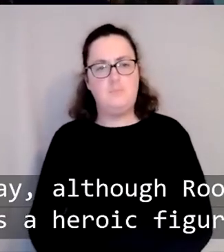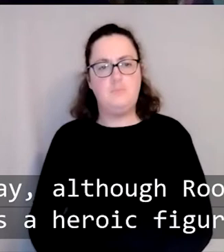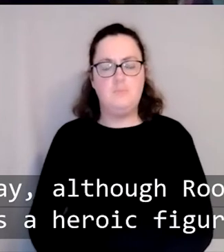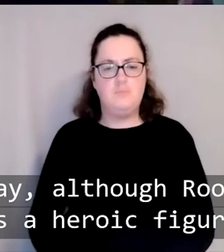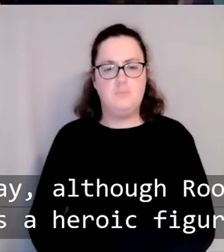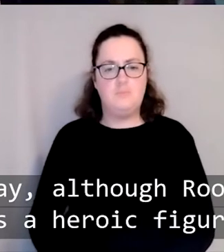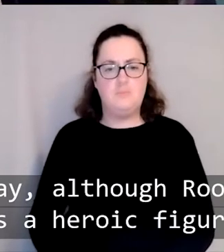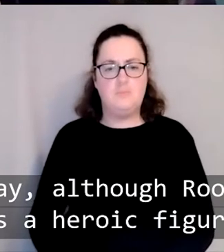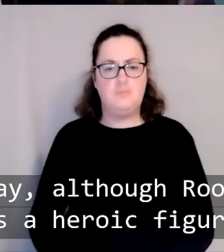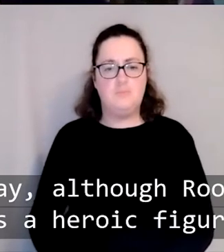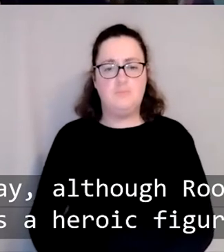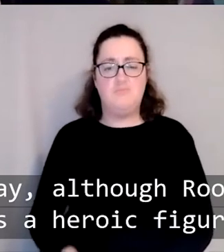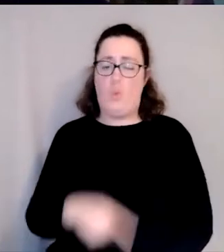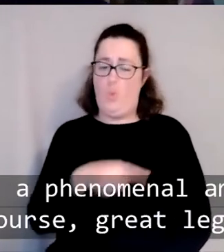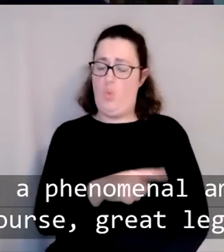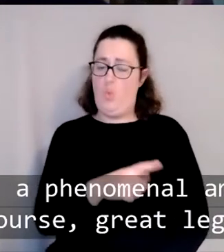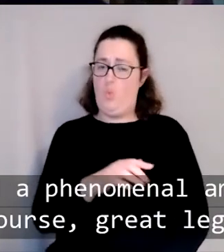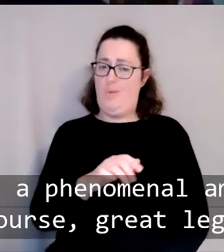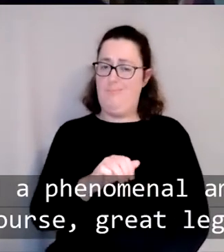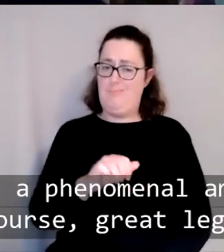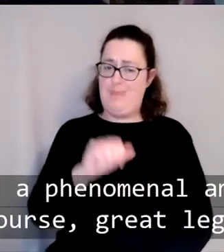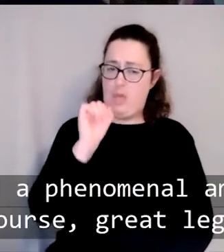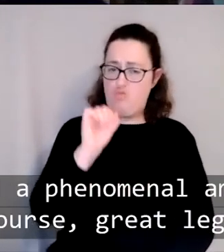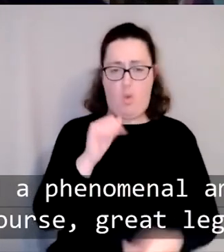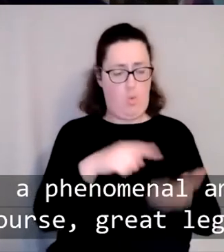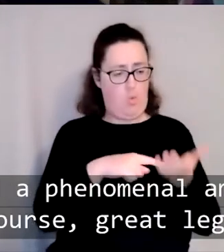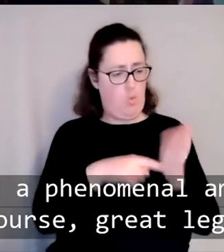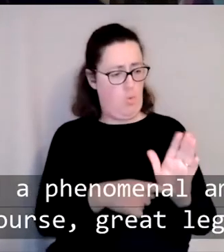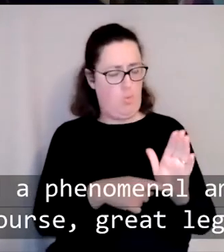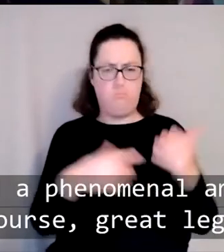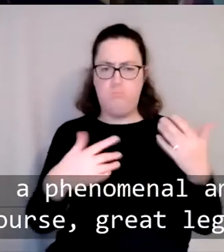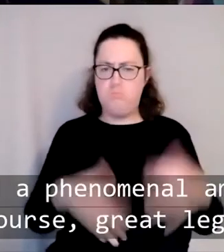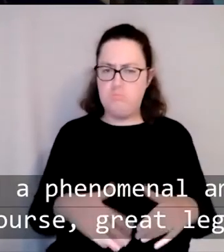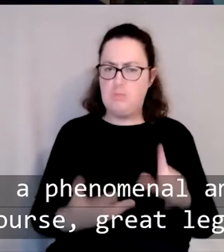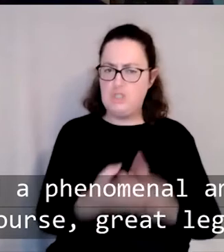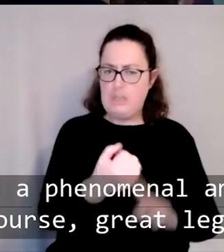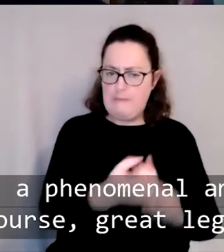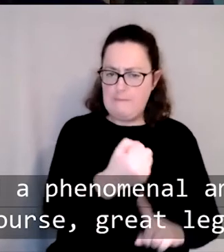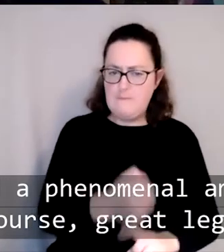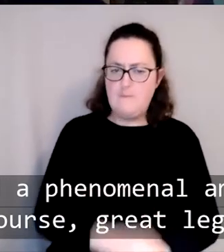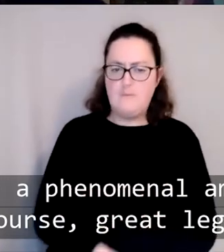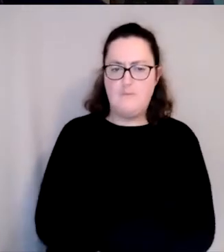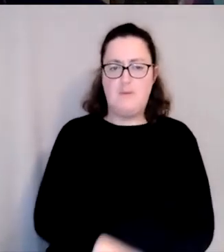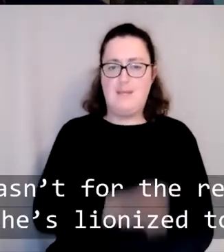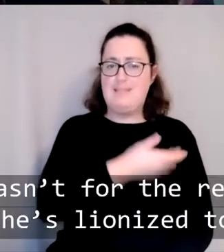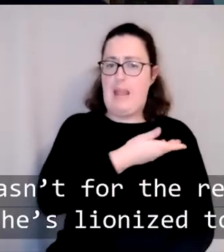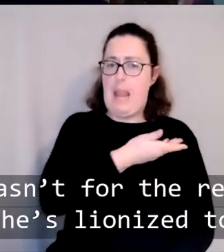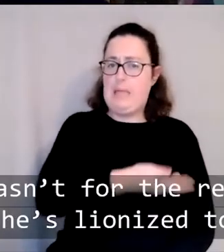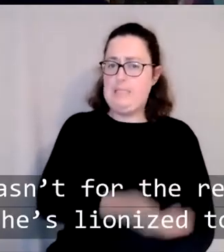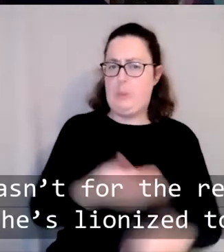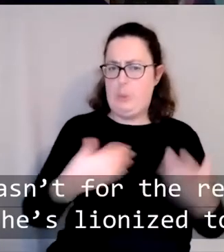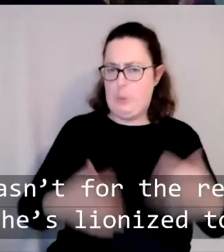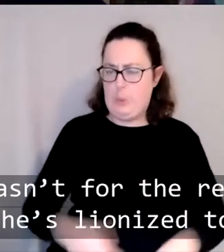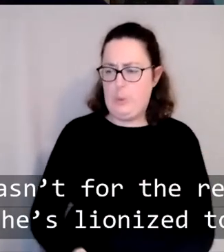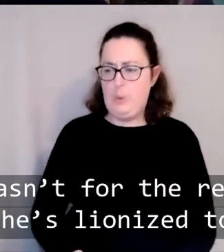although Roosevelt was a heroic figure and did a phenomenal amount, of course, great legacy, it wasn't